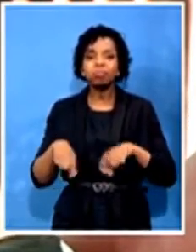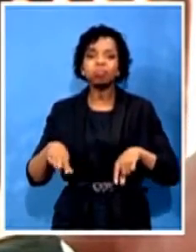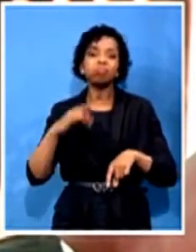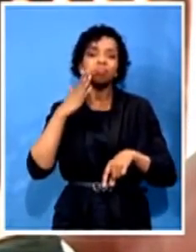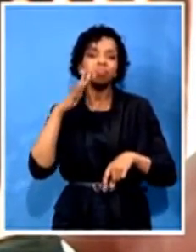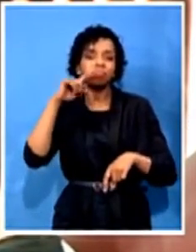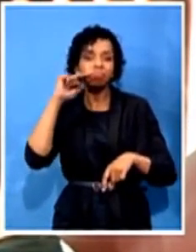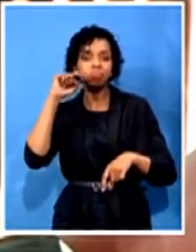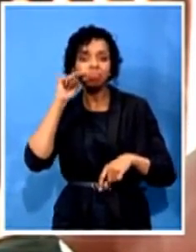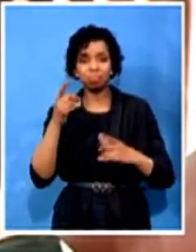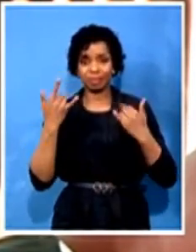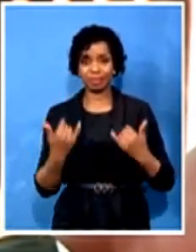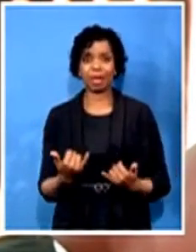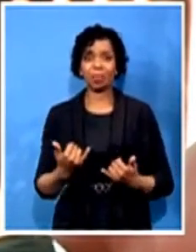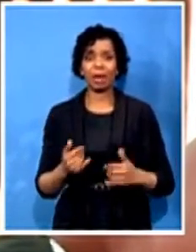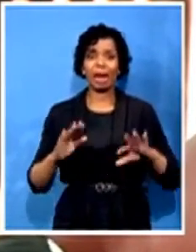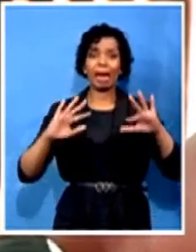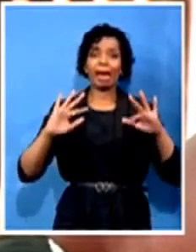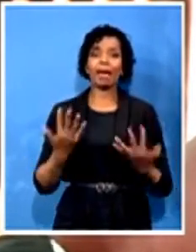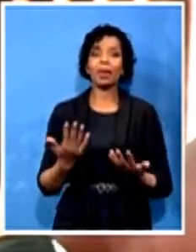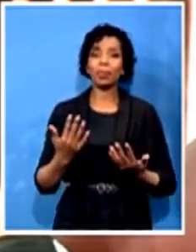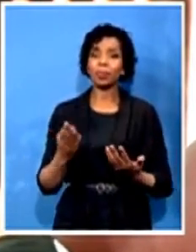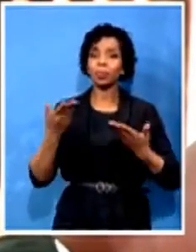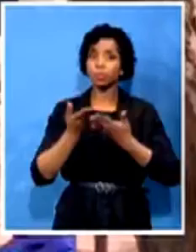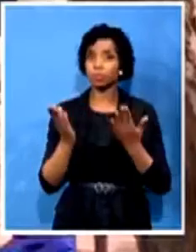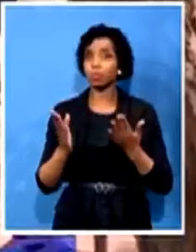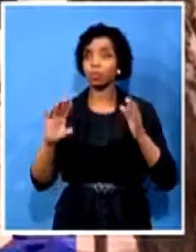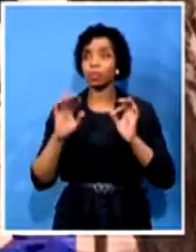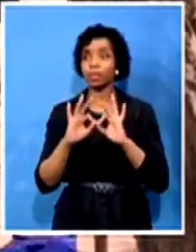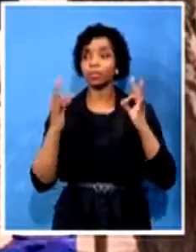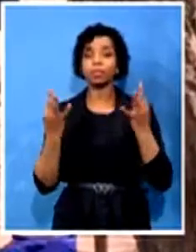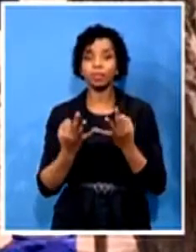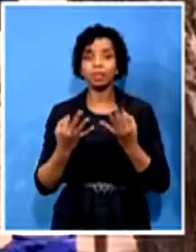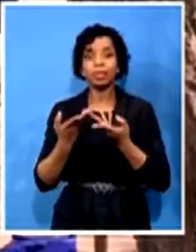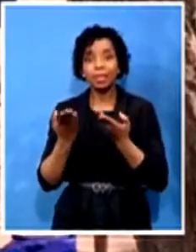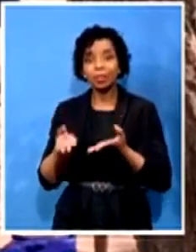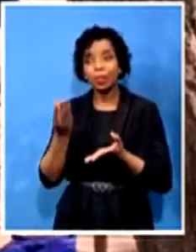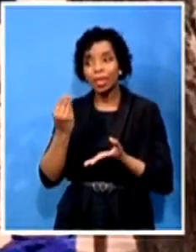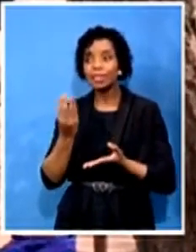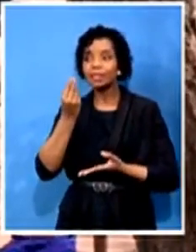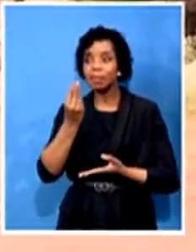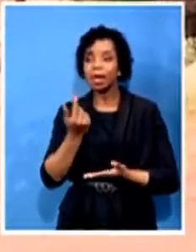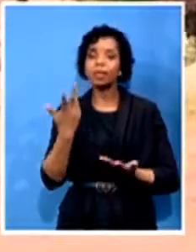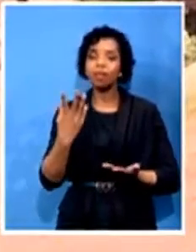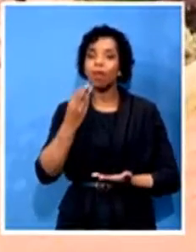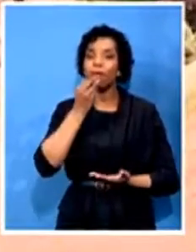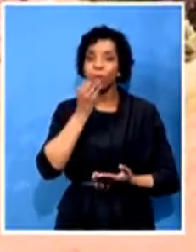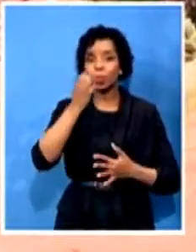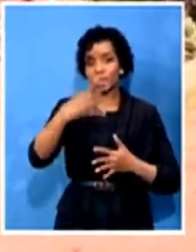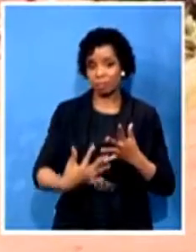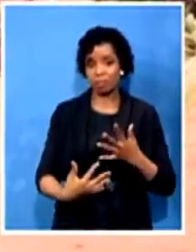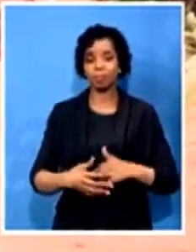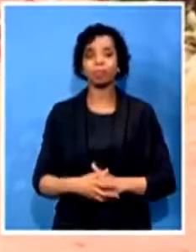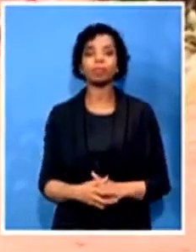family and also find money for me to have a phone? It was tough for her. With no means to put food on the table, some